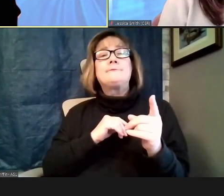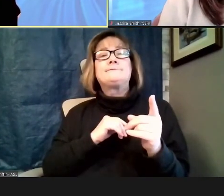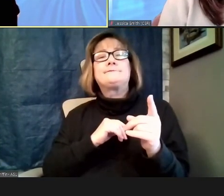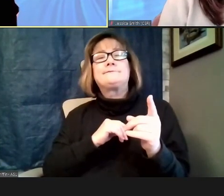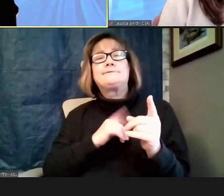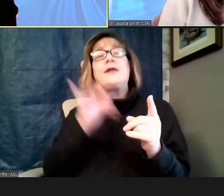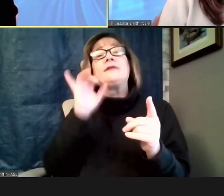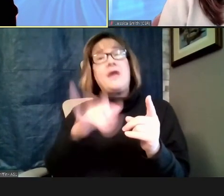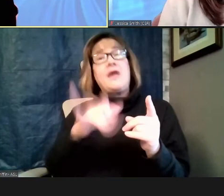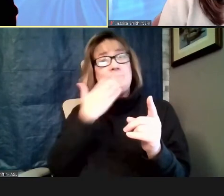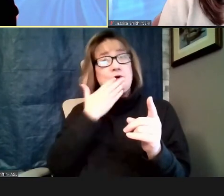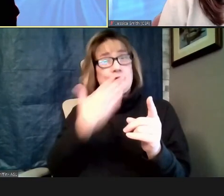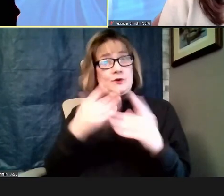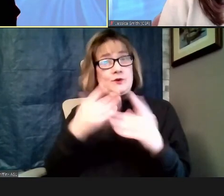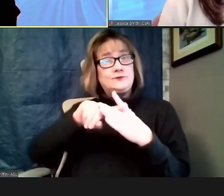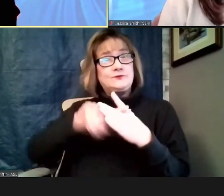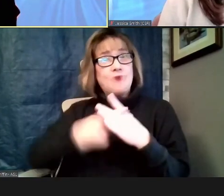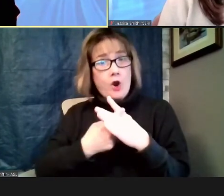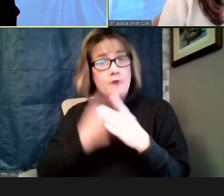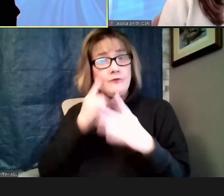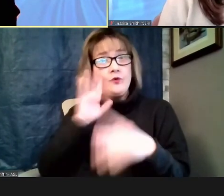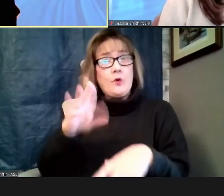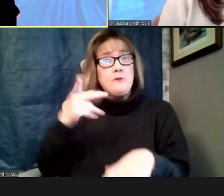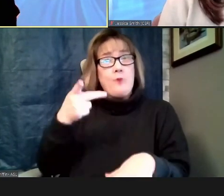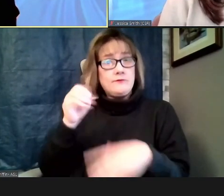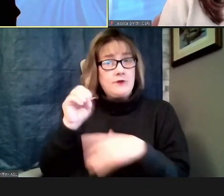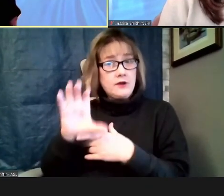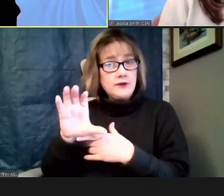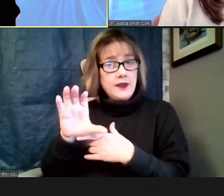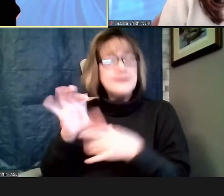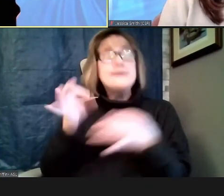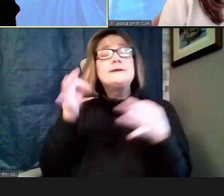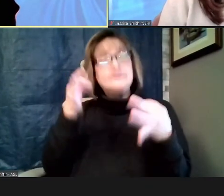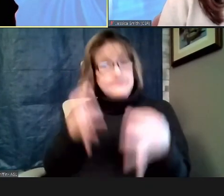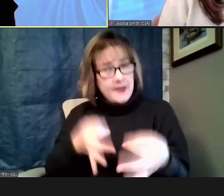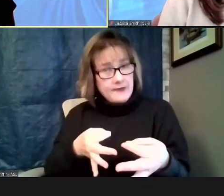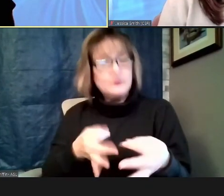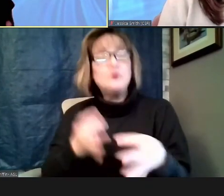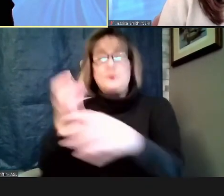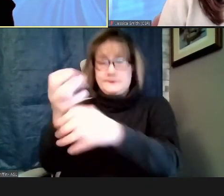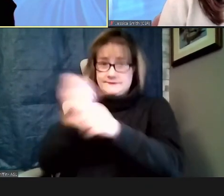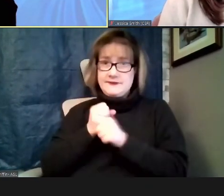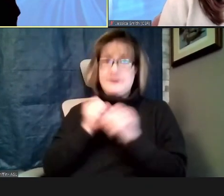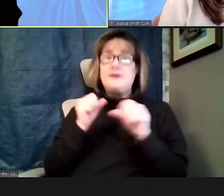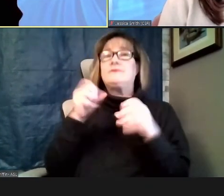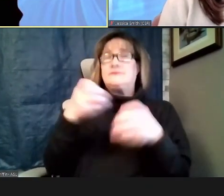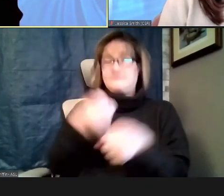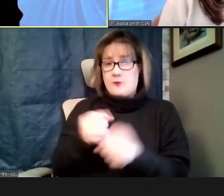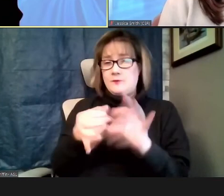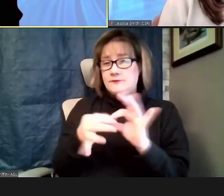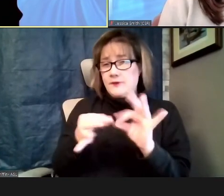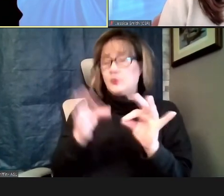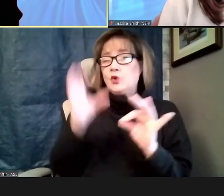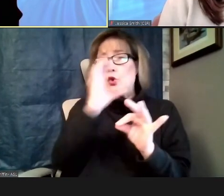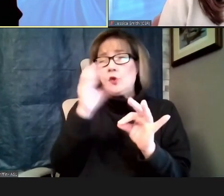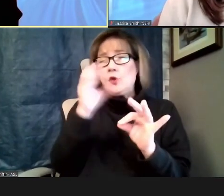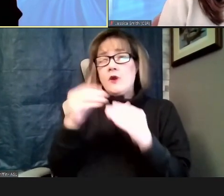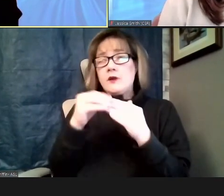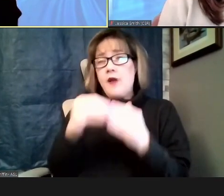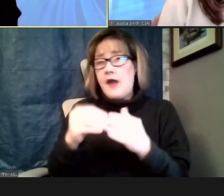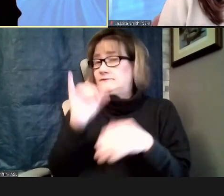is a good start for your point of contact. Definitely after you've received the summary statement and are looking for guidance, that is a